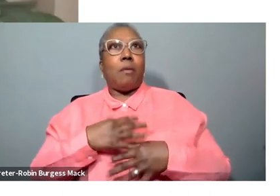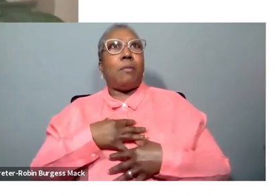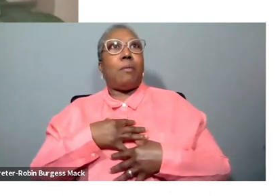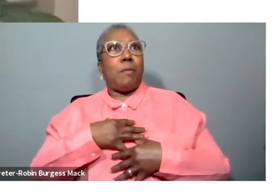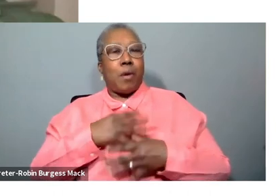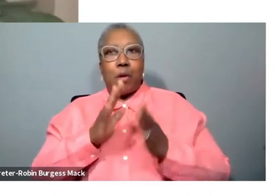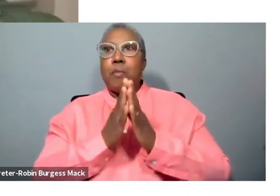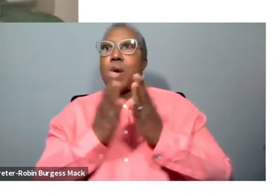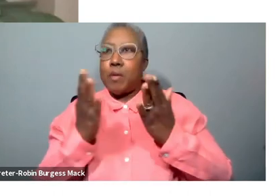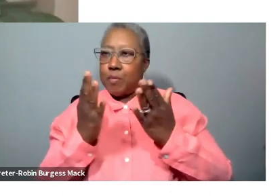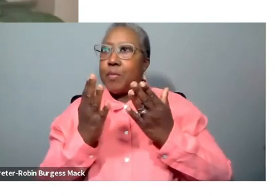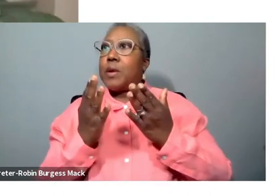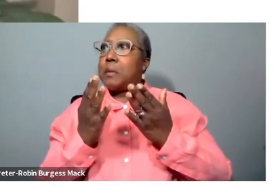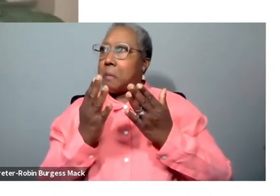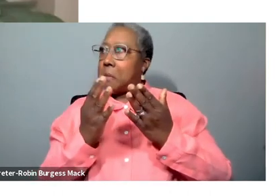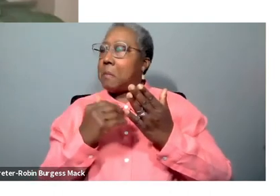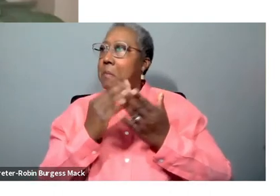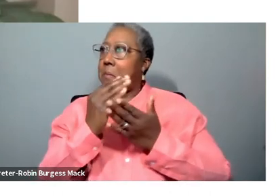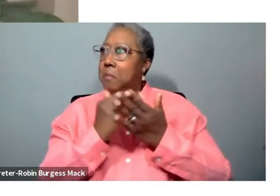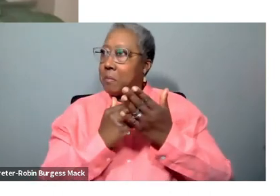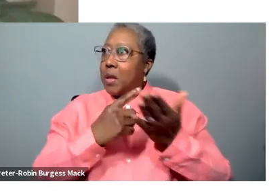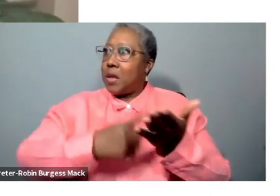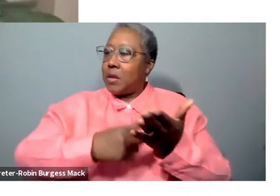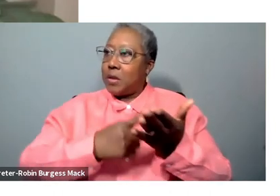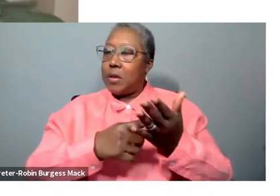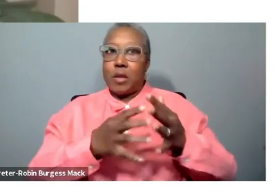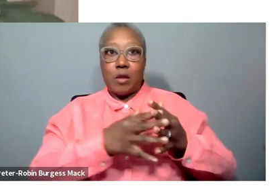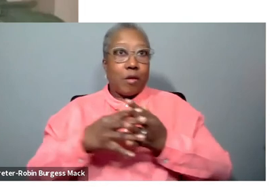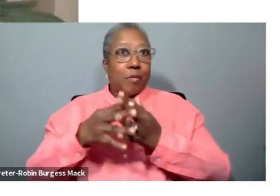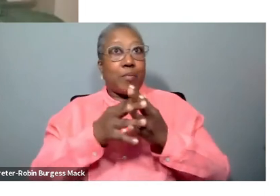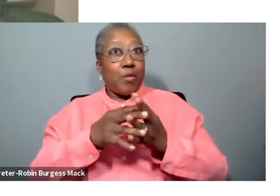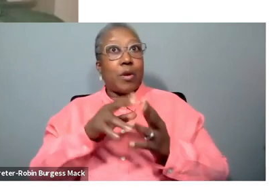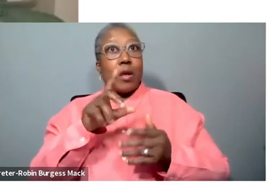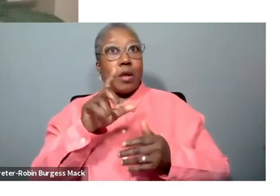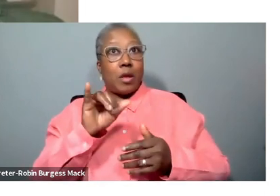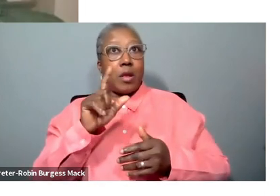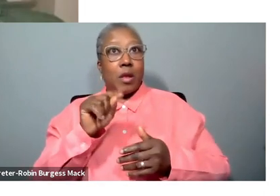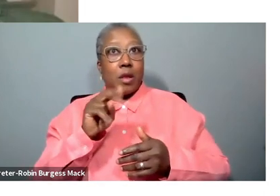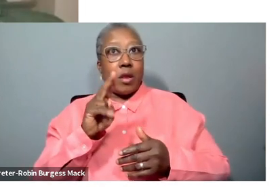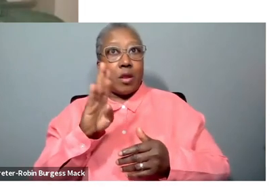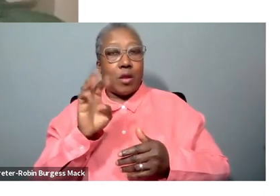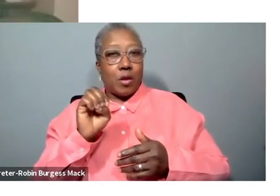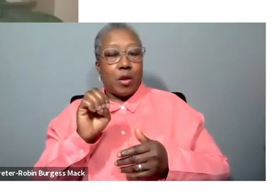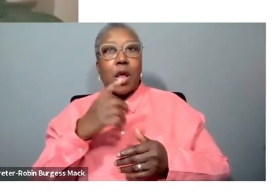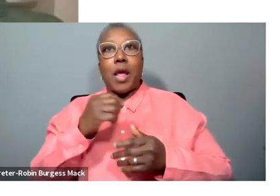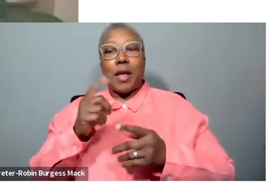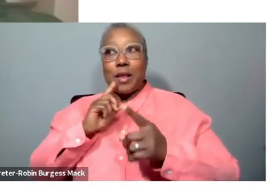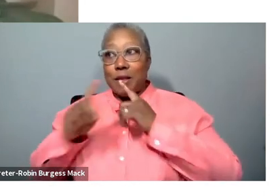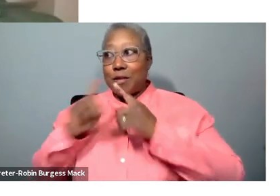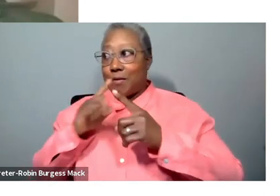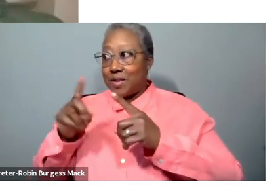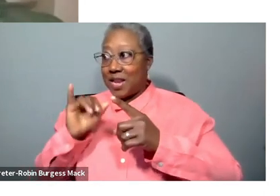my book has been included in discussions of American literature and in conversations like this one